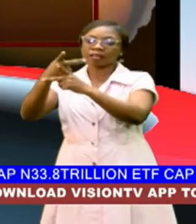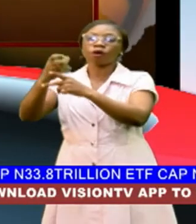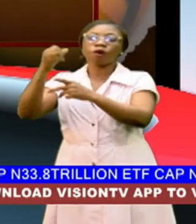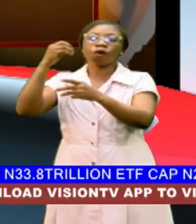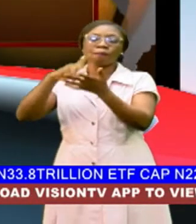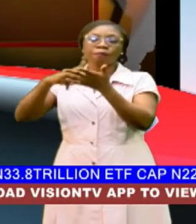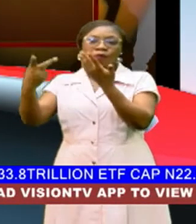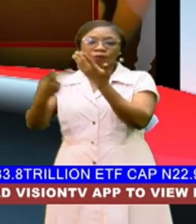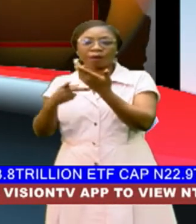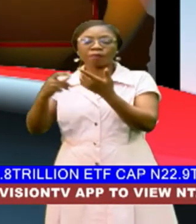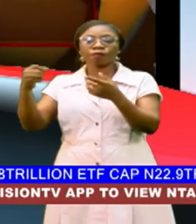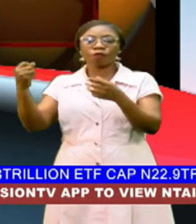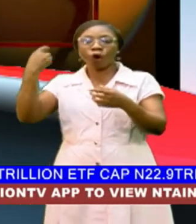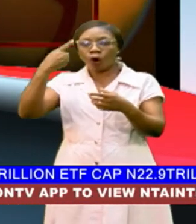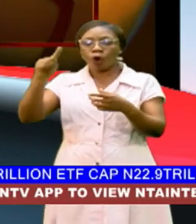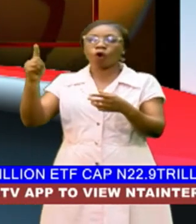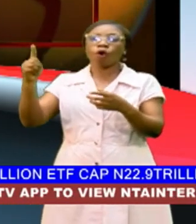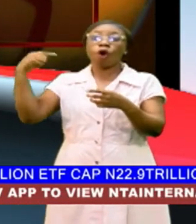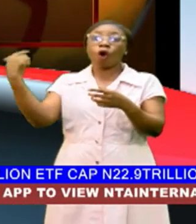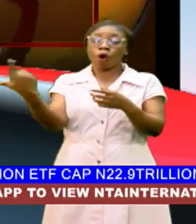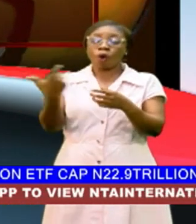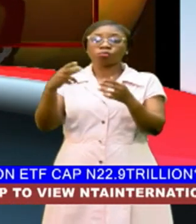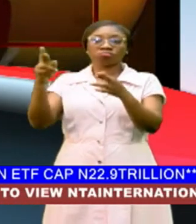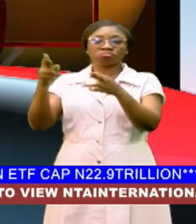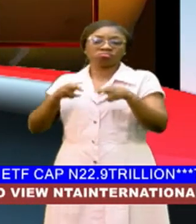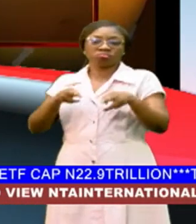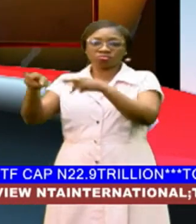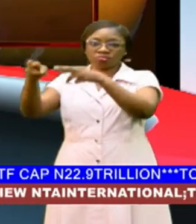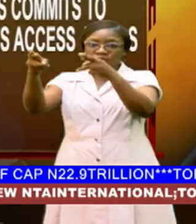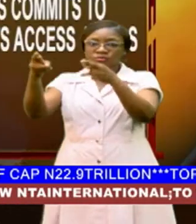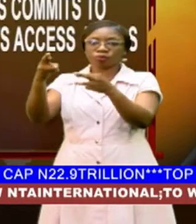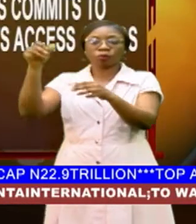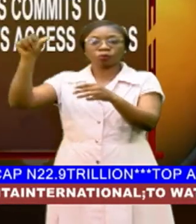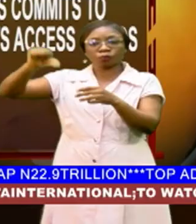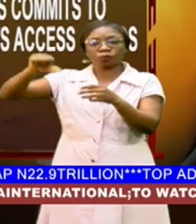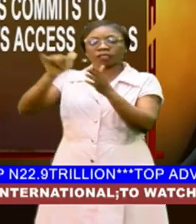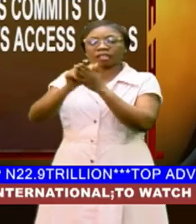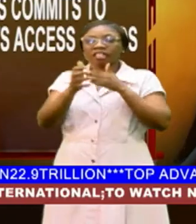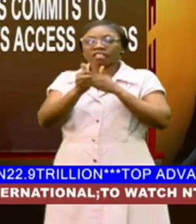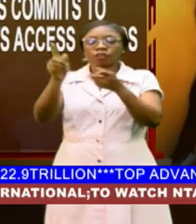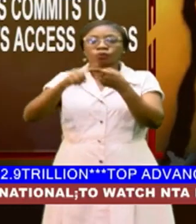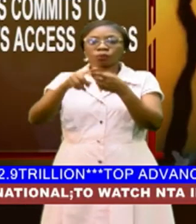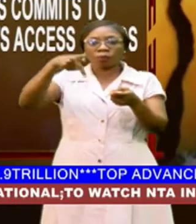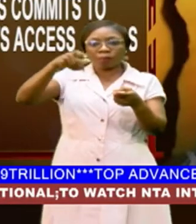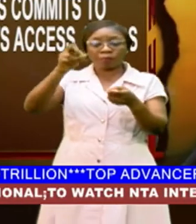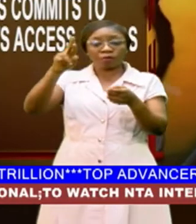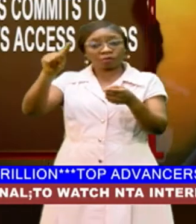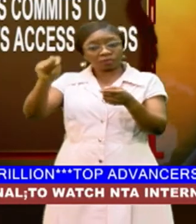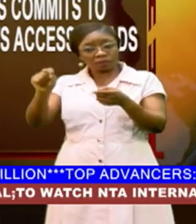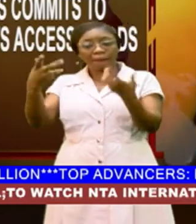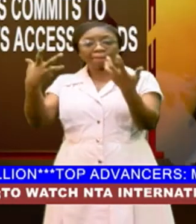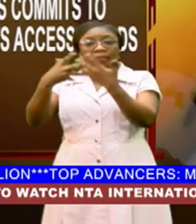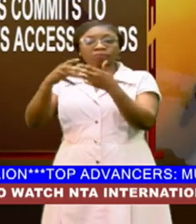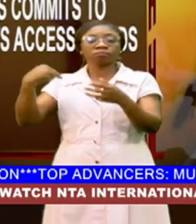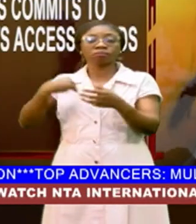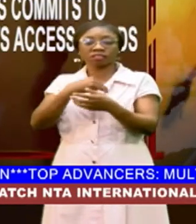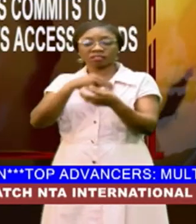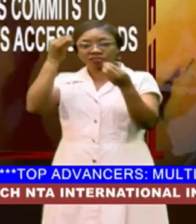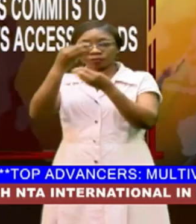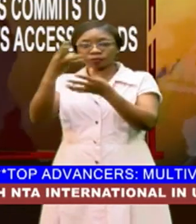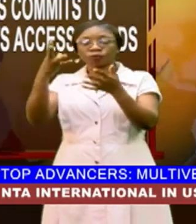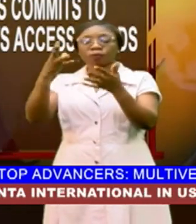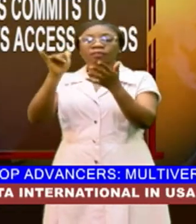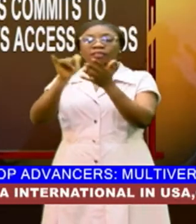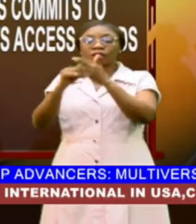all dilapidated roads leading to ports across the country. According to the minister, the dilapidated access roads